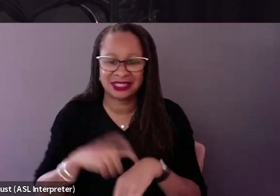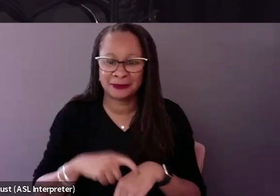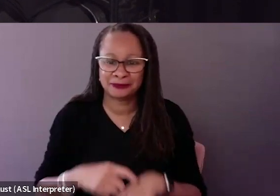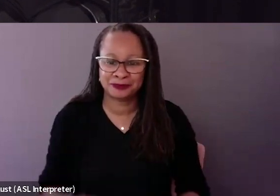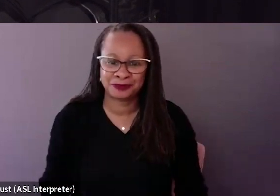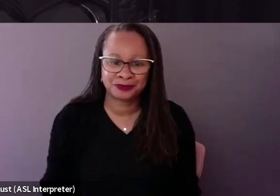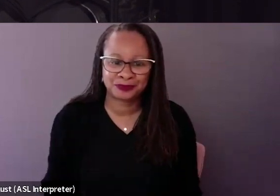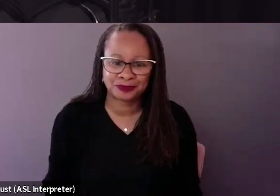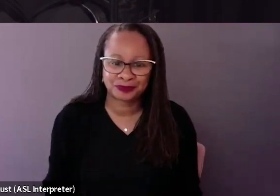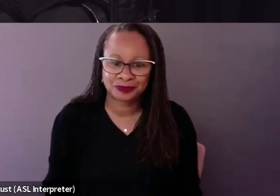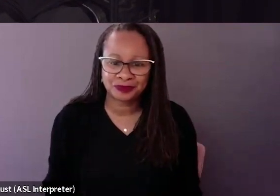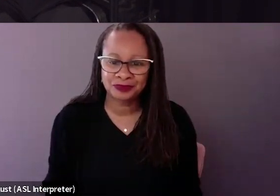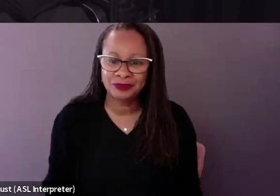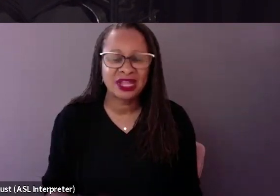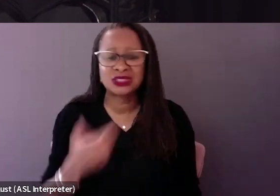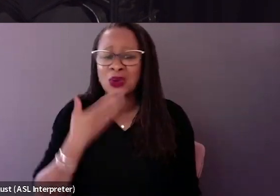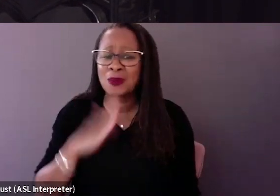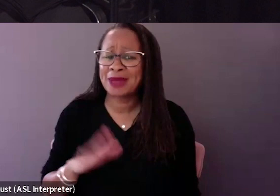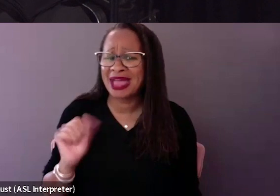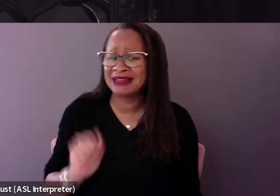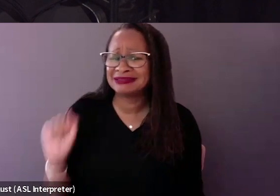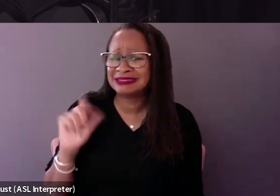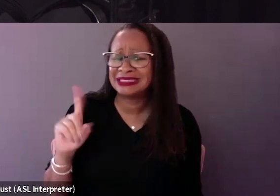I'm so bad at dates. You think I would know?